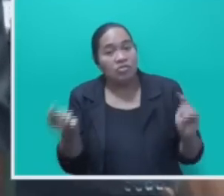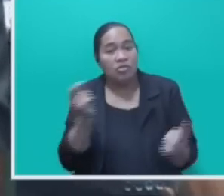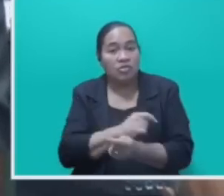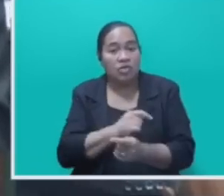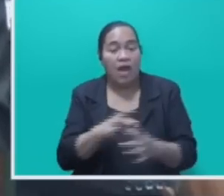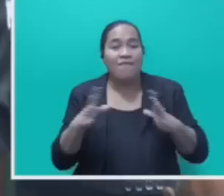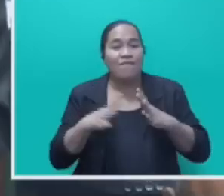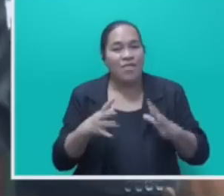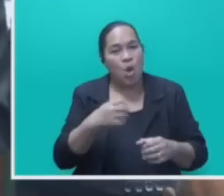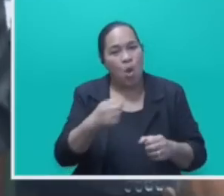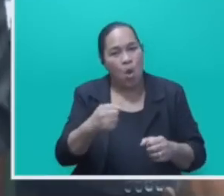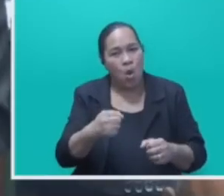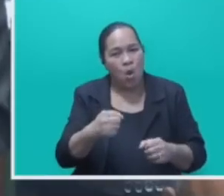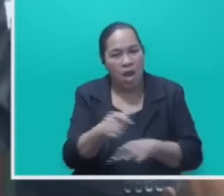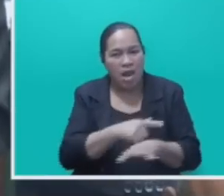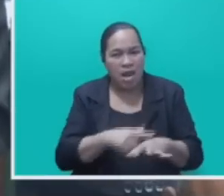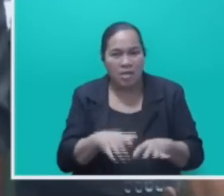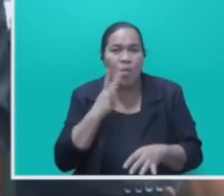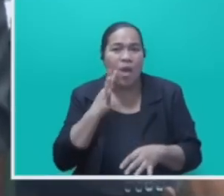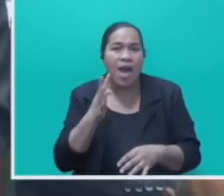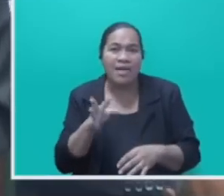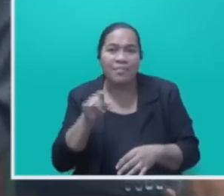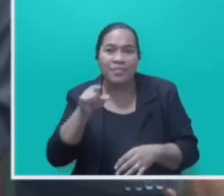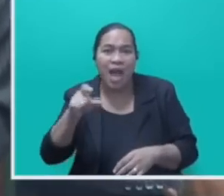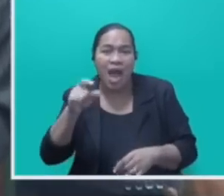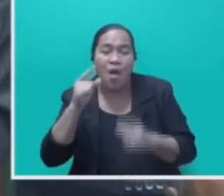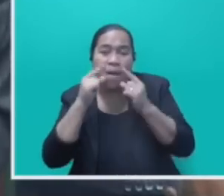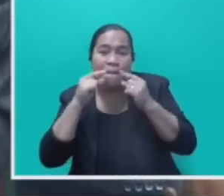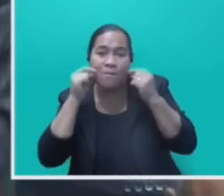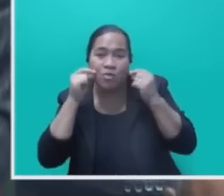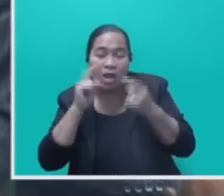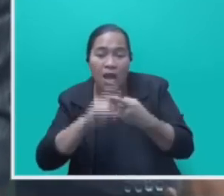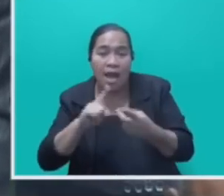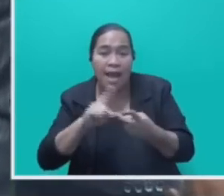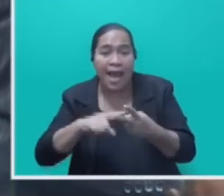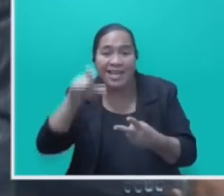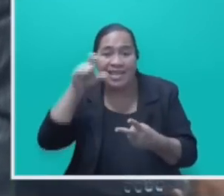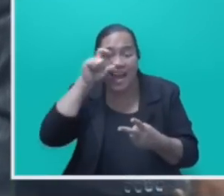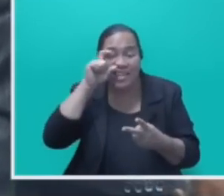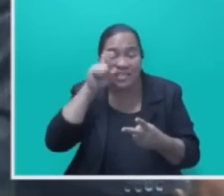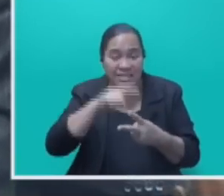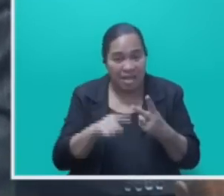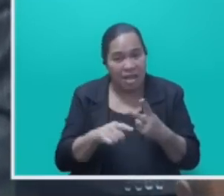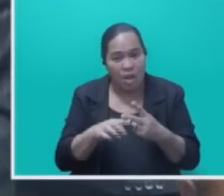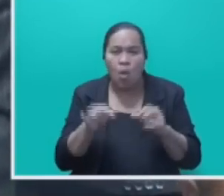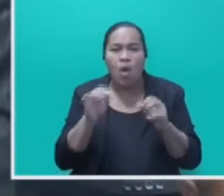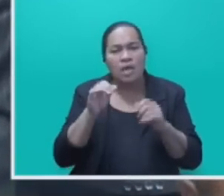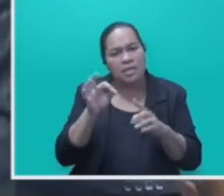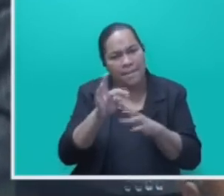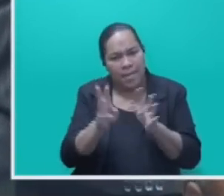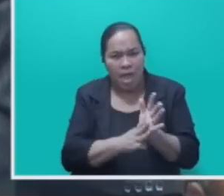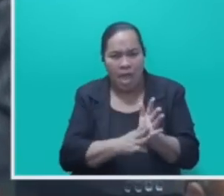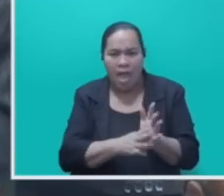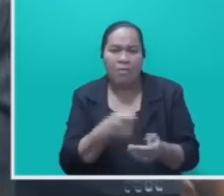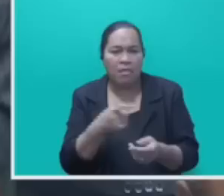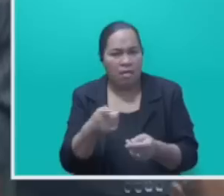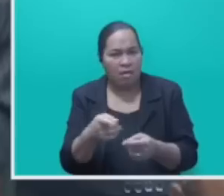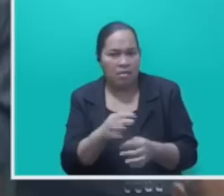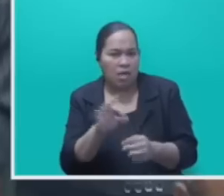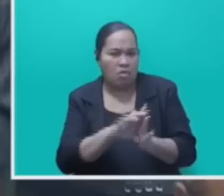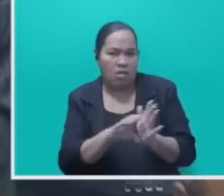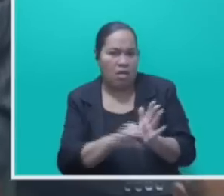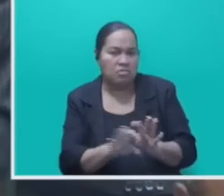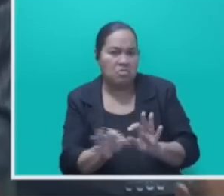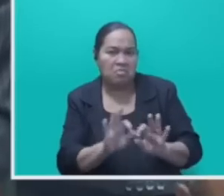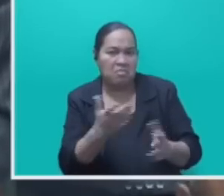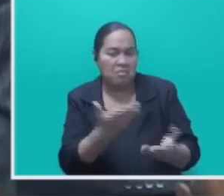and Garse were prime ministers under the SBT and SDL governments respectively.